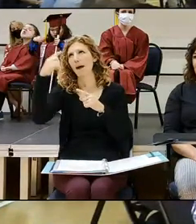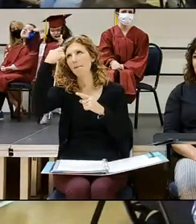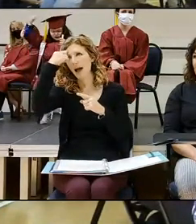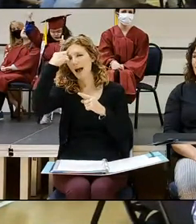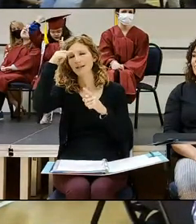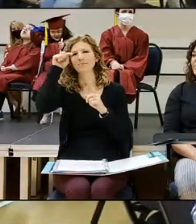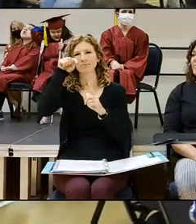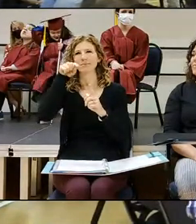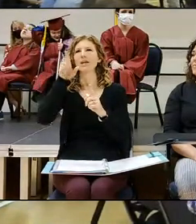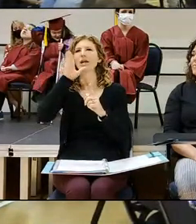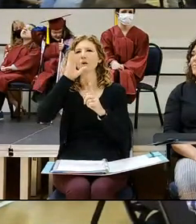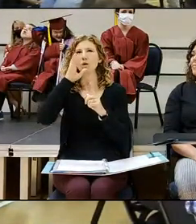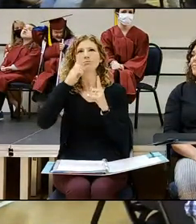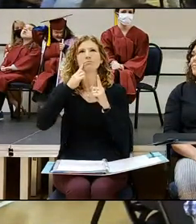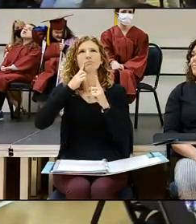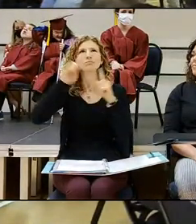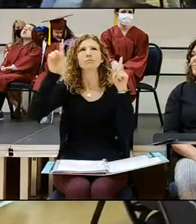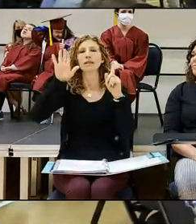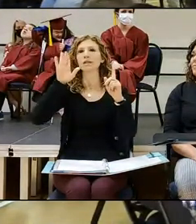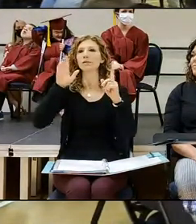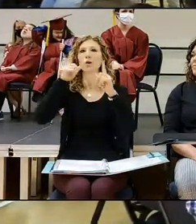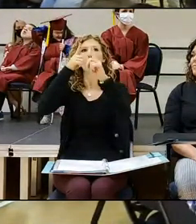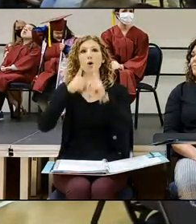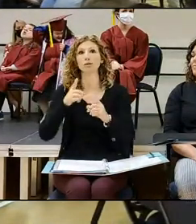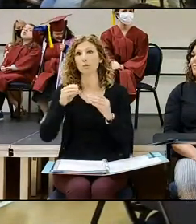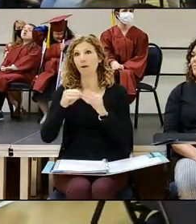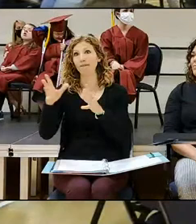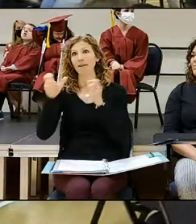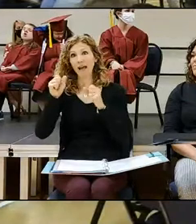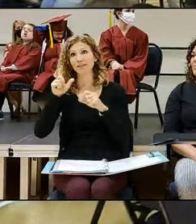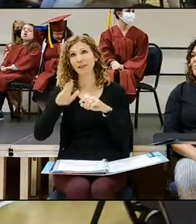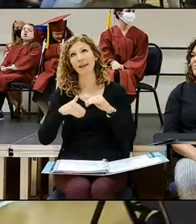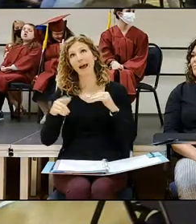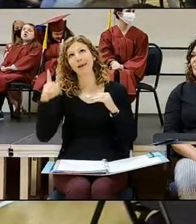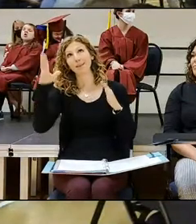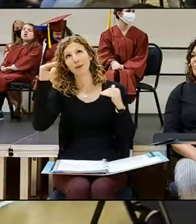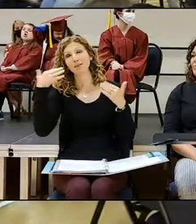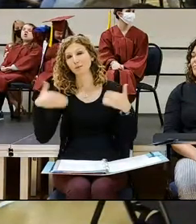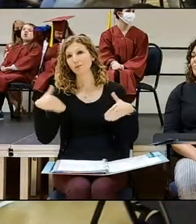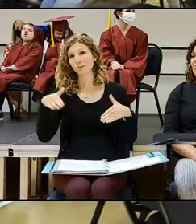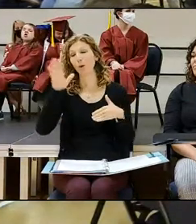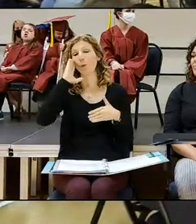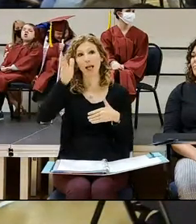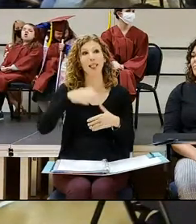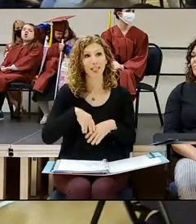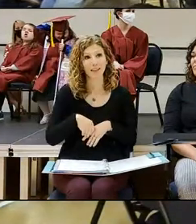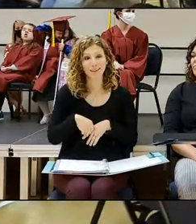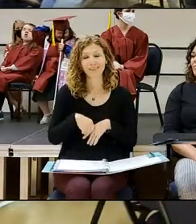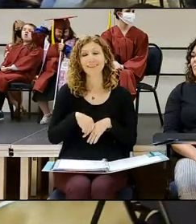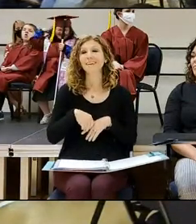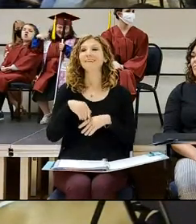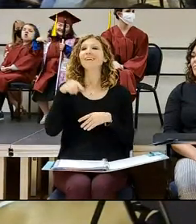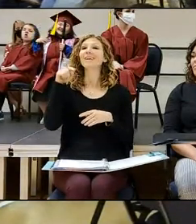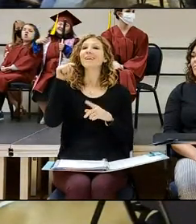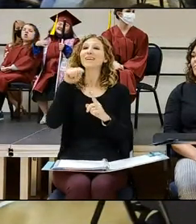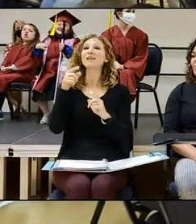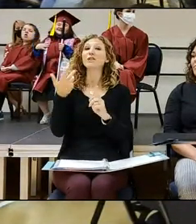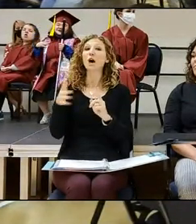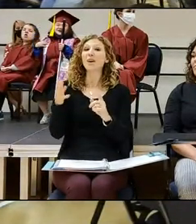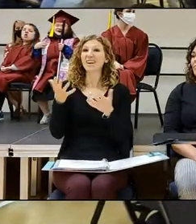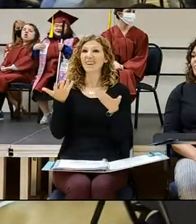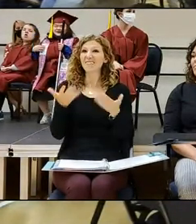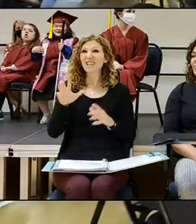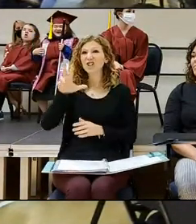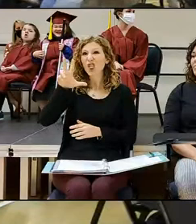to hit his goals probably faster than we expect. And, you know, he's already finished